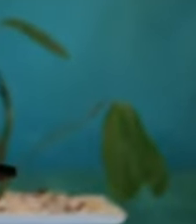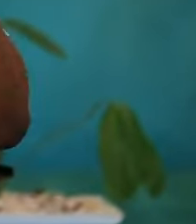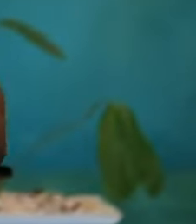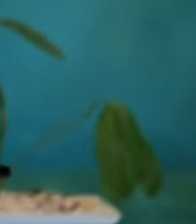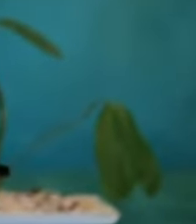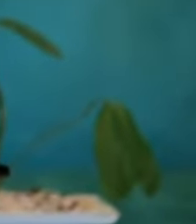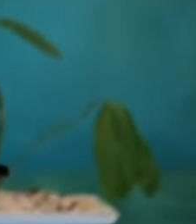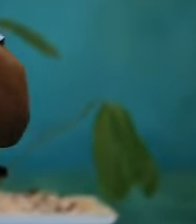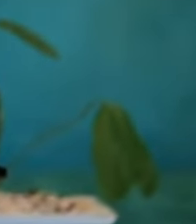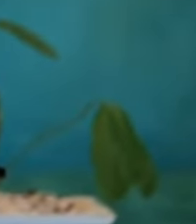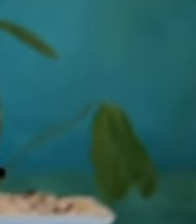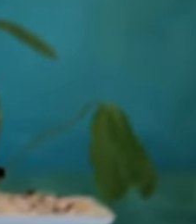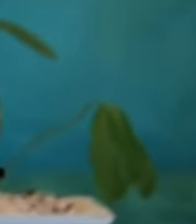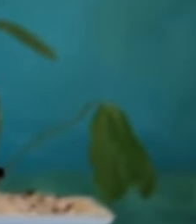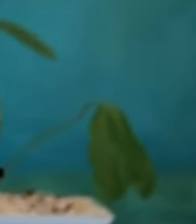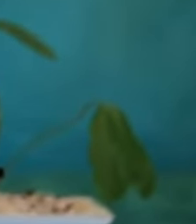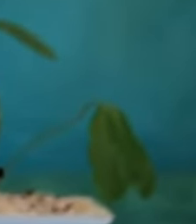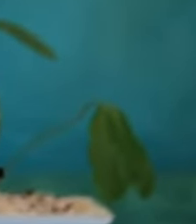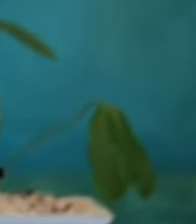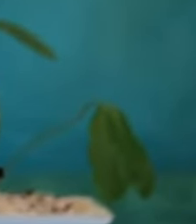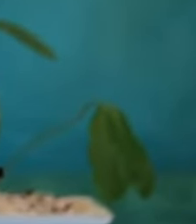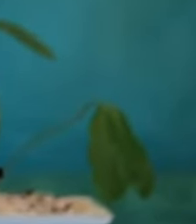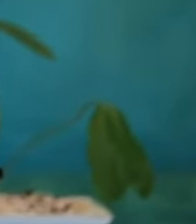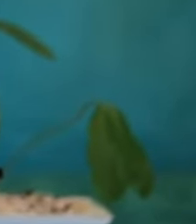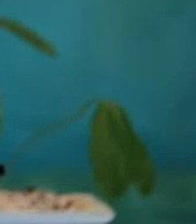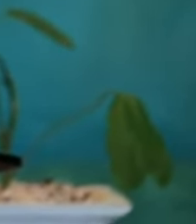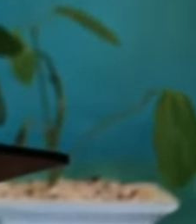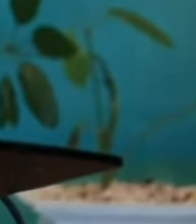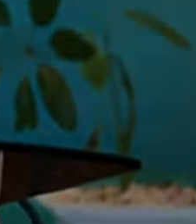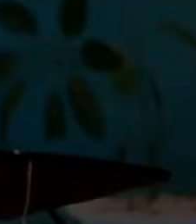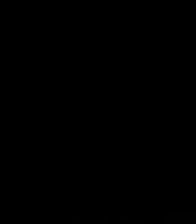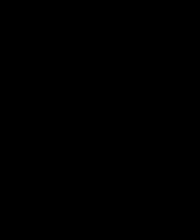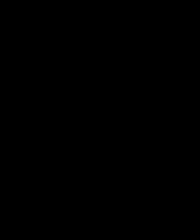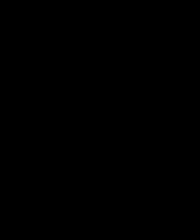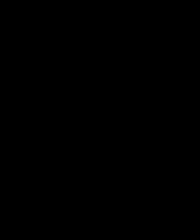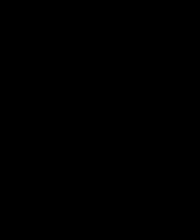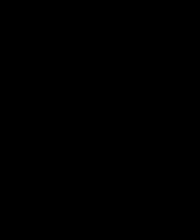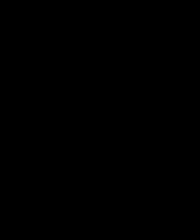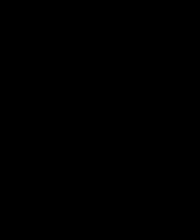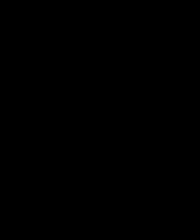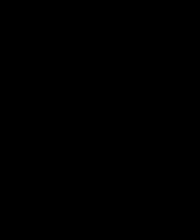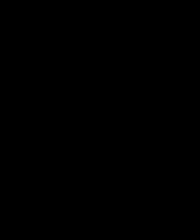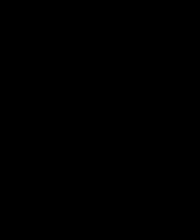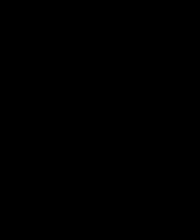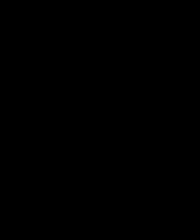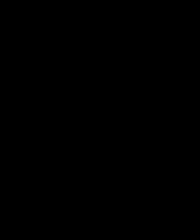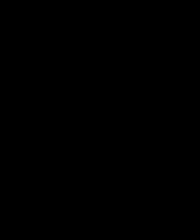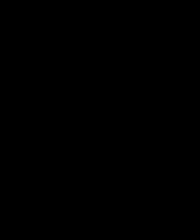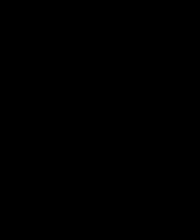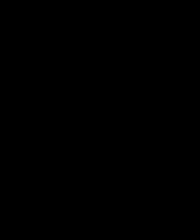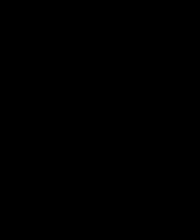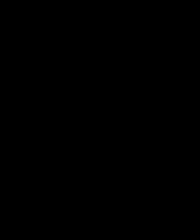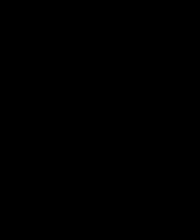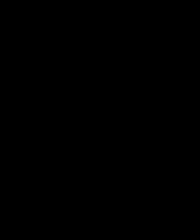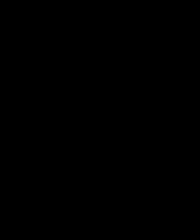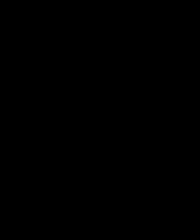provide food. It's a basic requirement. Number three, the tree of life in the midst of the